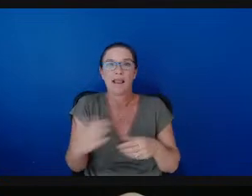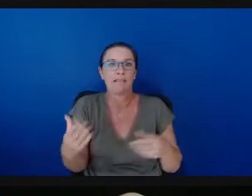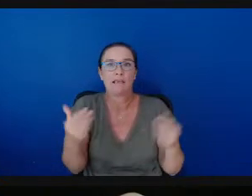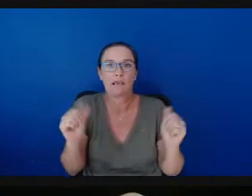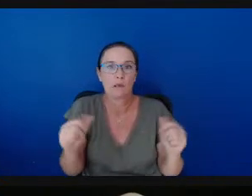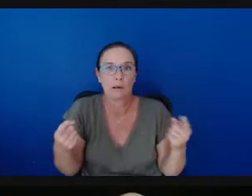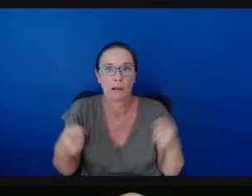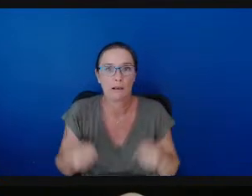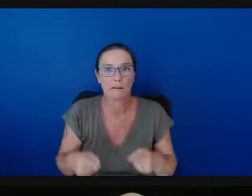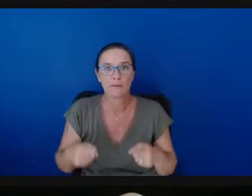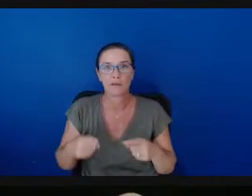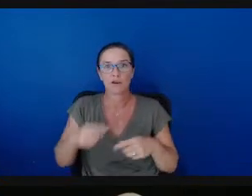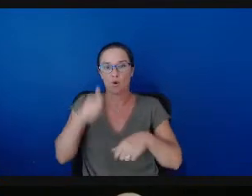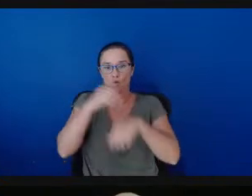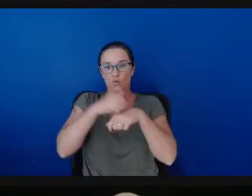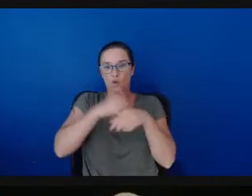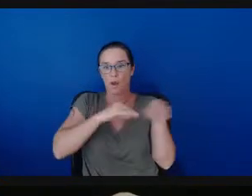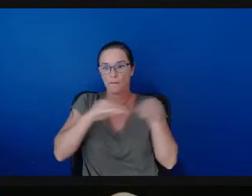trigger it.